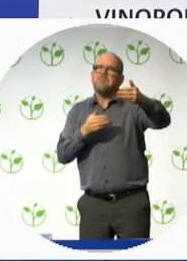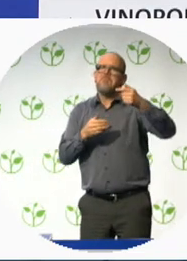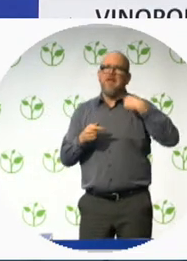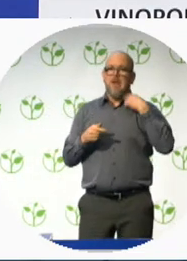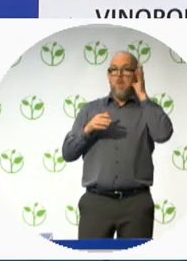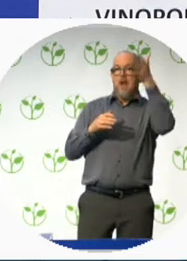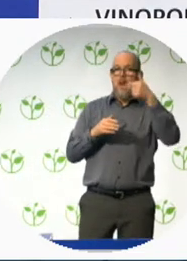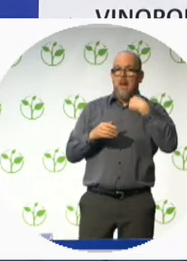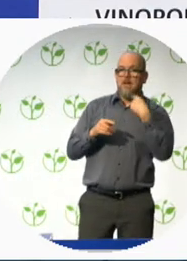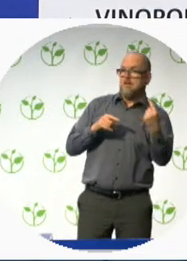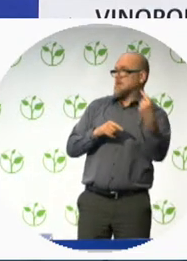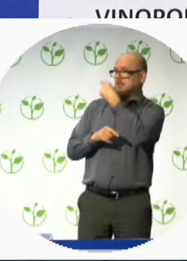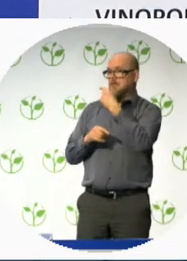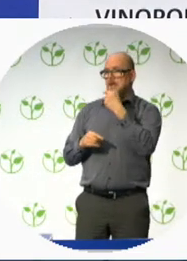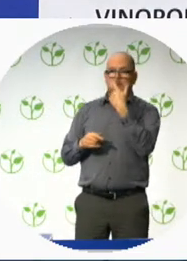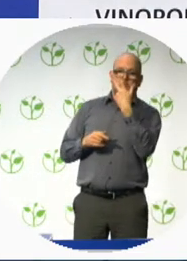to do that.